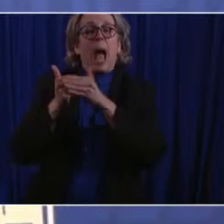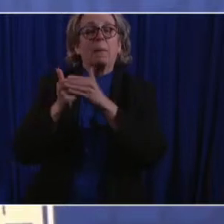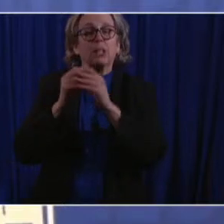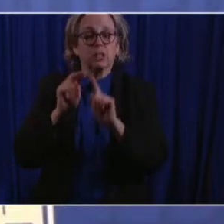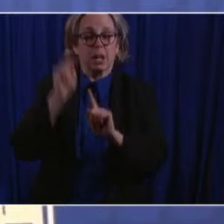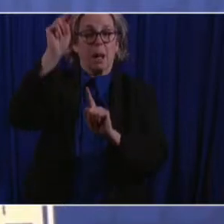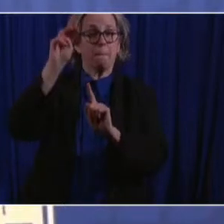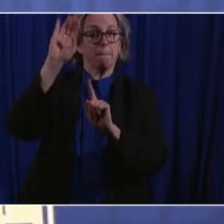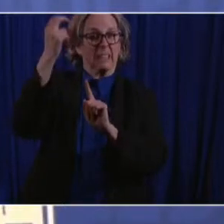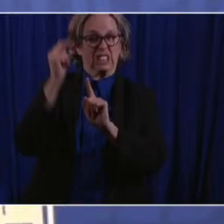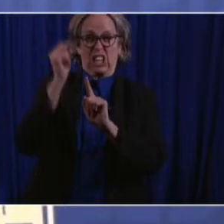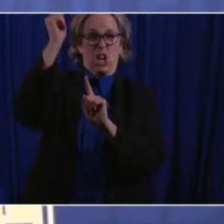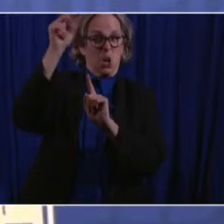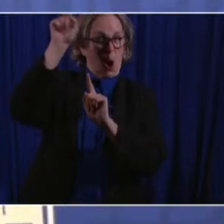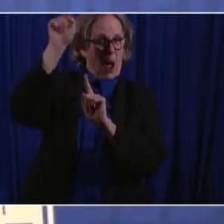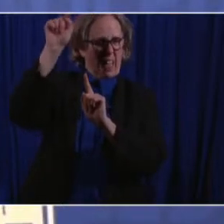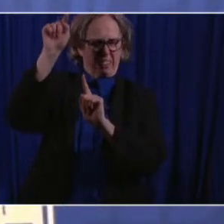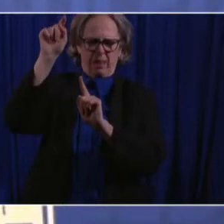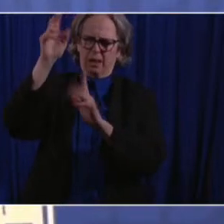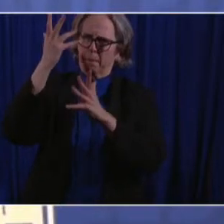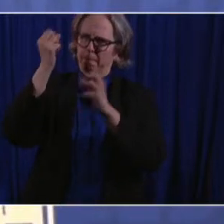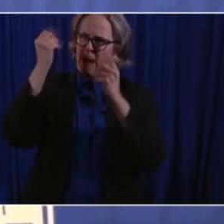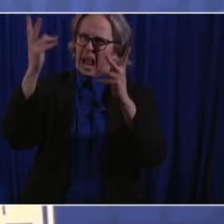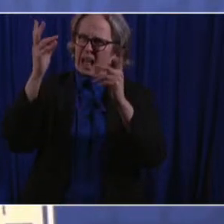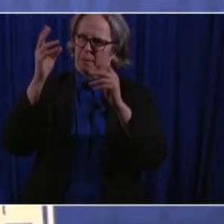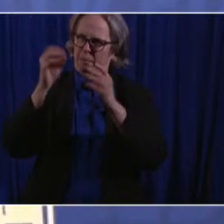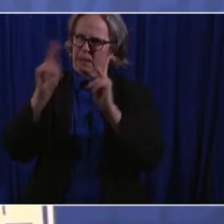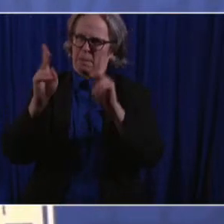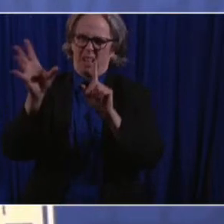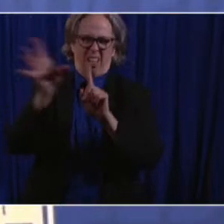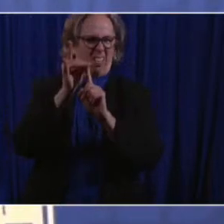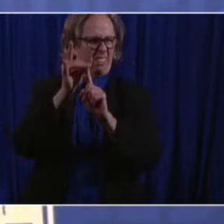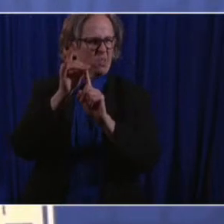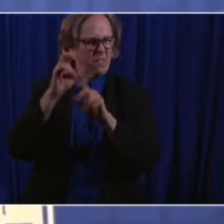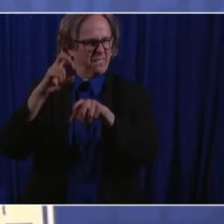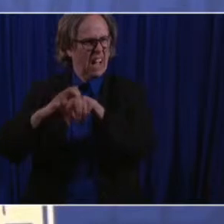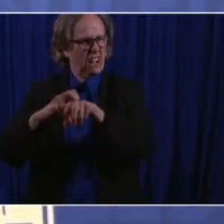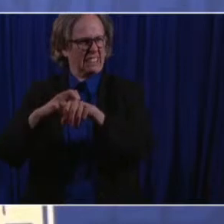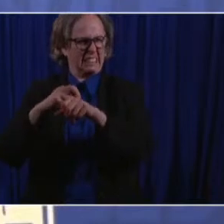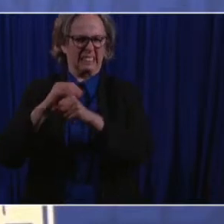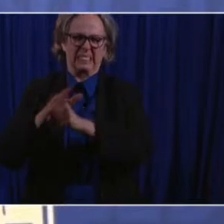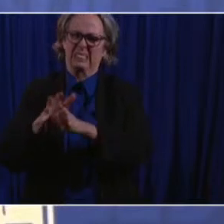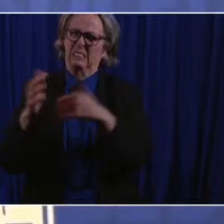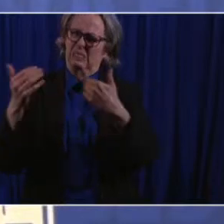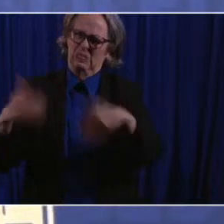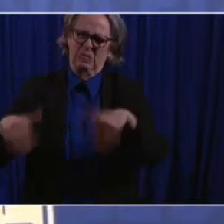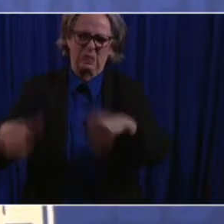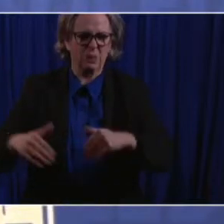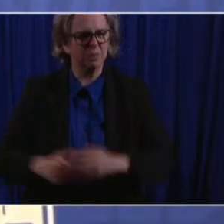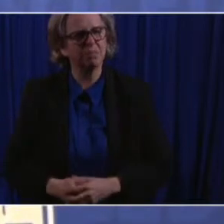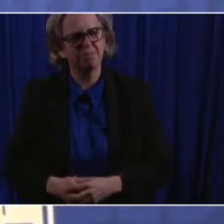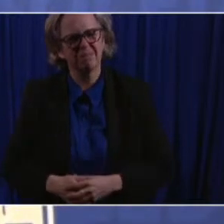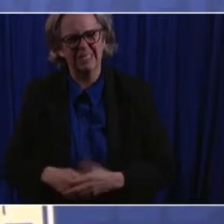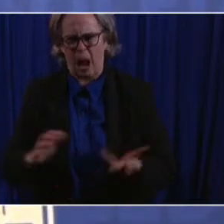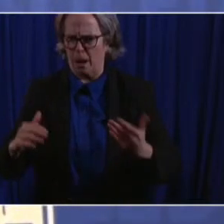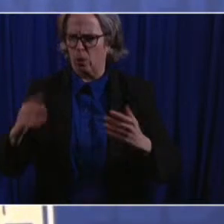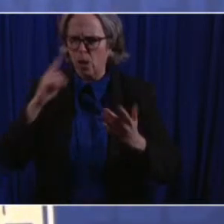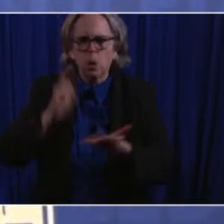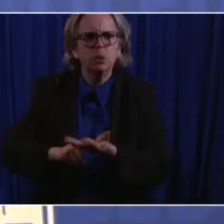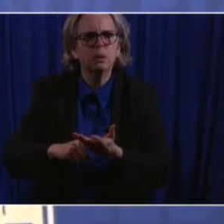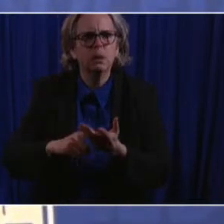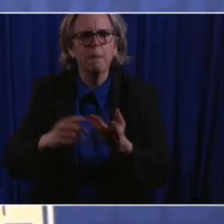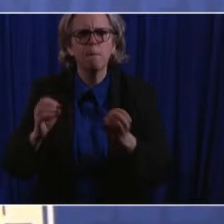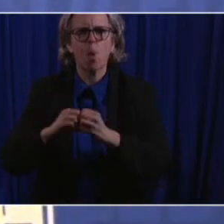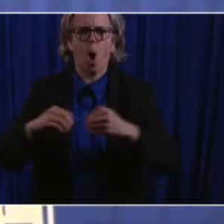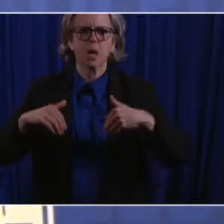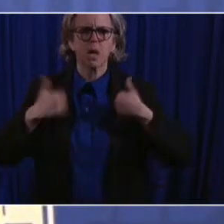appearing in our emergency rooms in larger numbers with varying severity of their symptoms. Variants of the